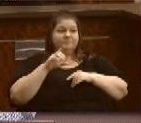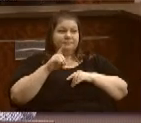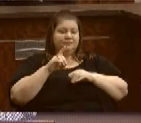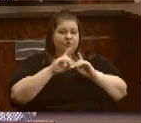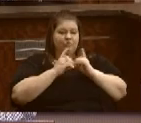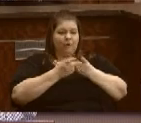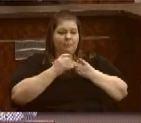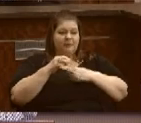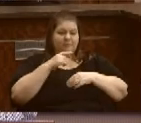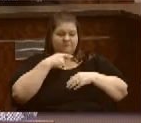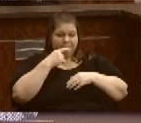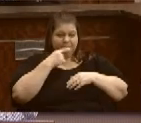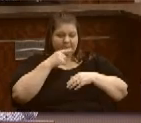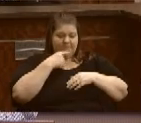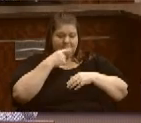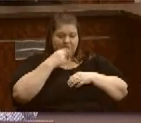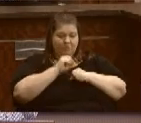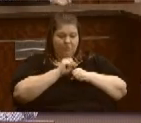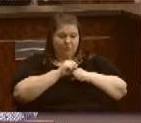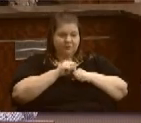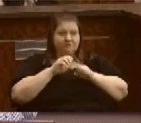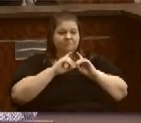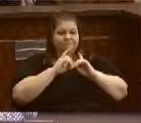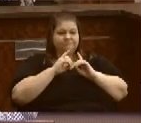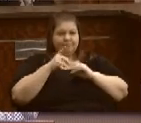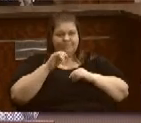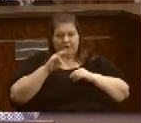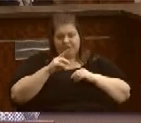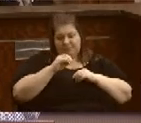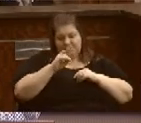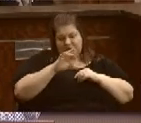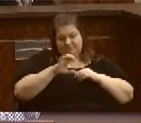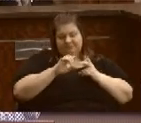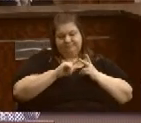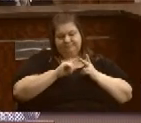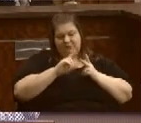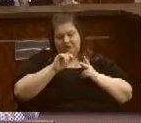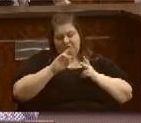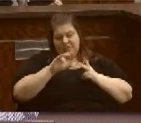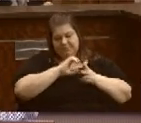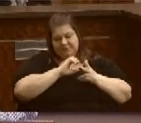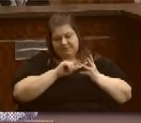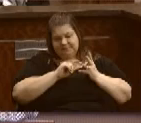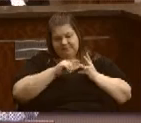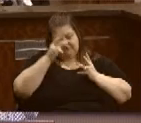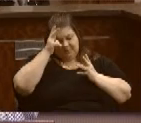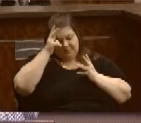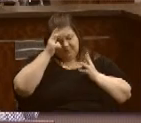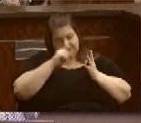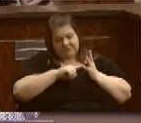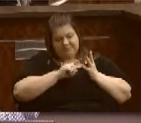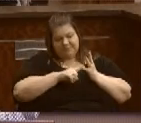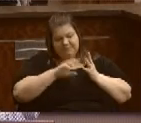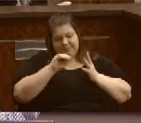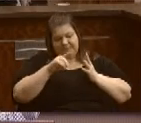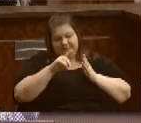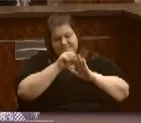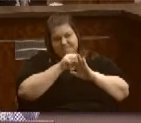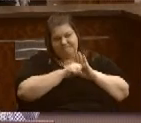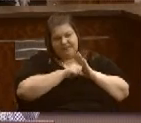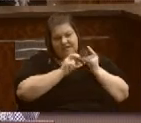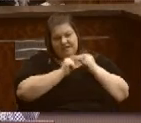Recreation, Department of Public Works, Laurel Police Department, City of Laurel Fire Marshal's Office, Maryland State